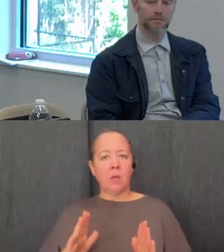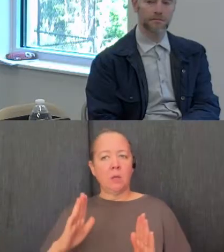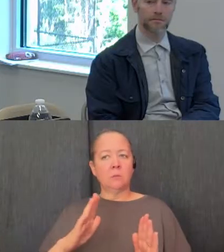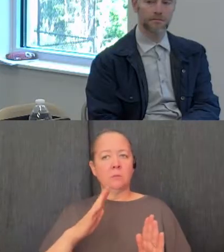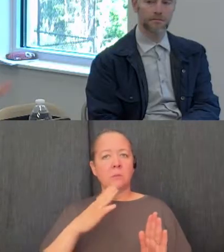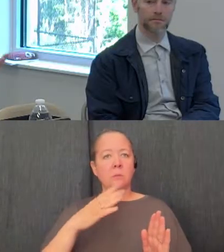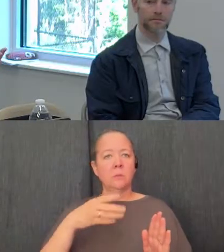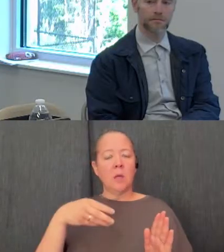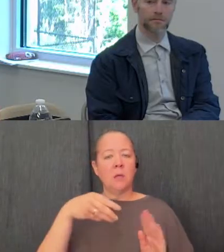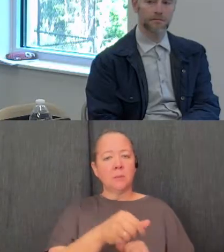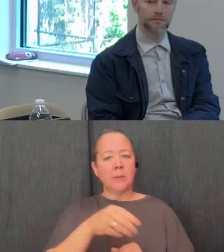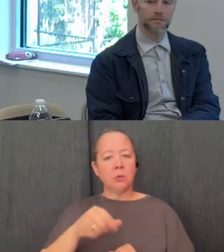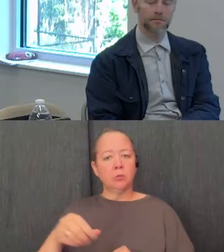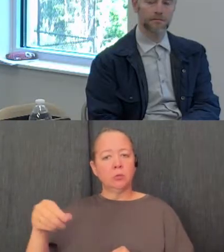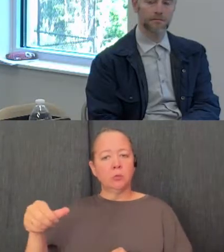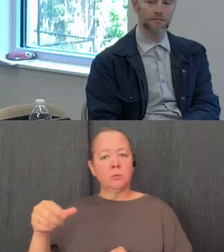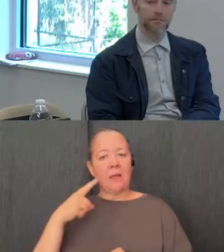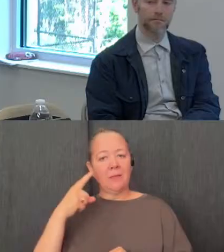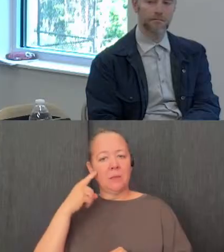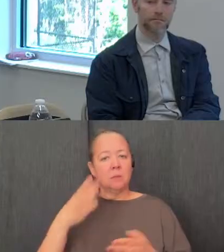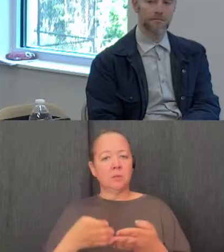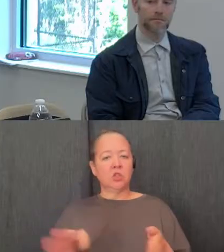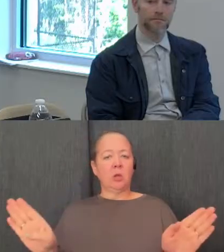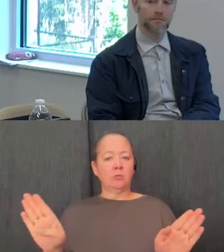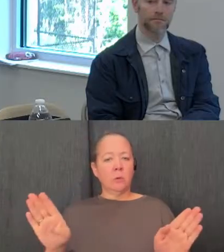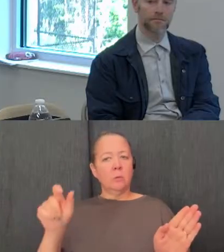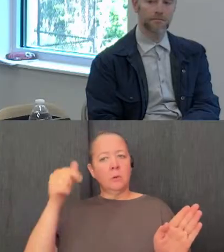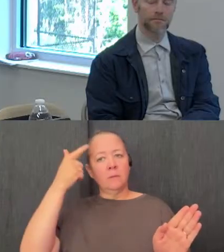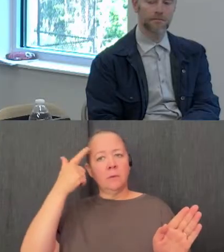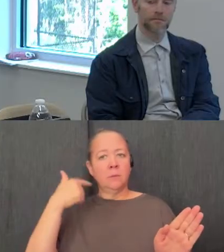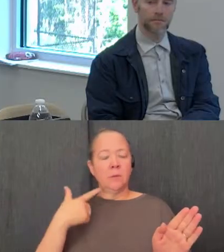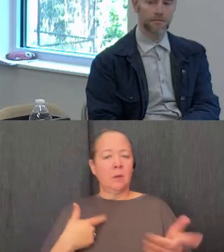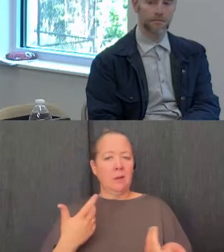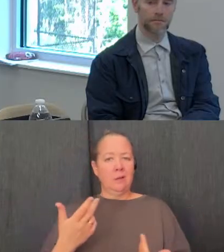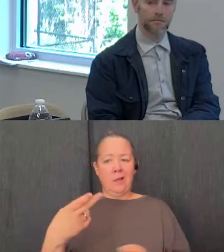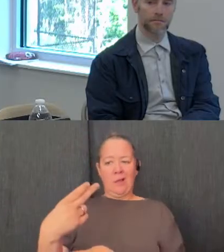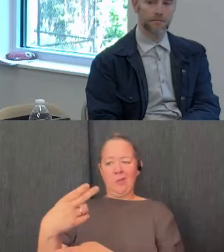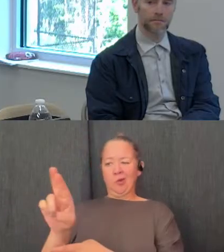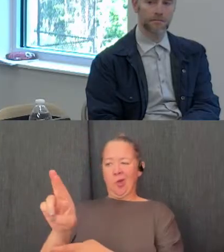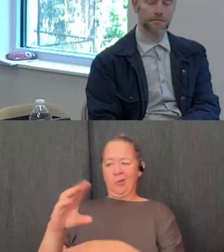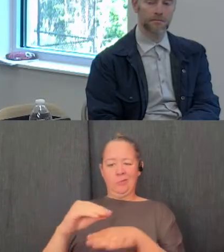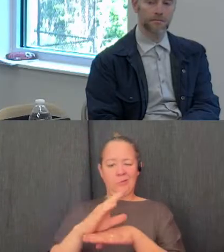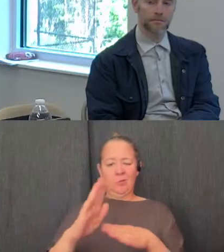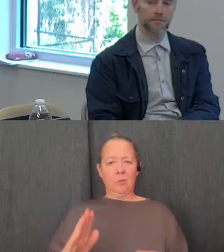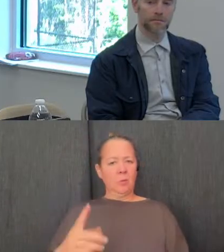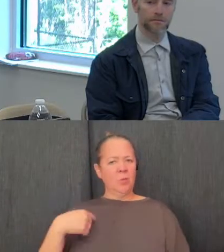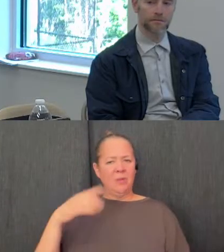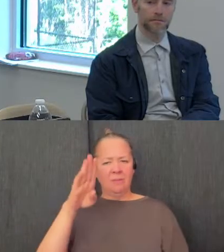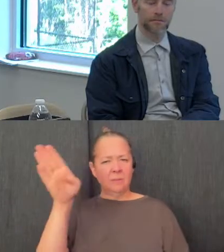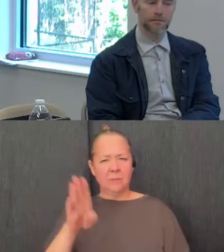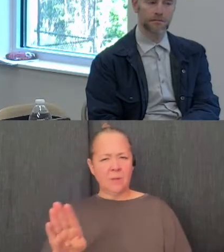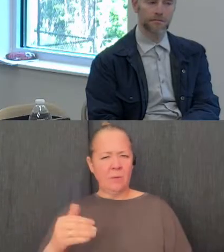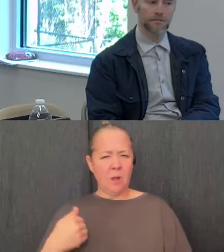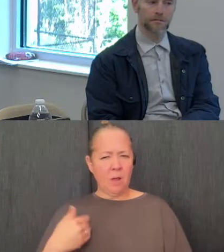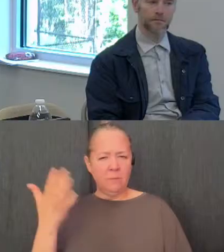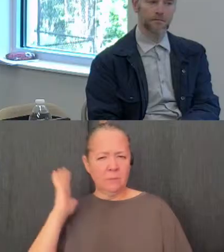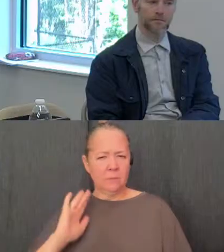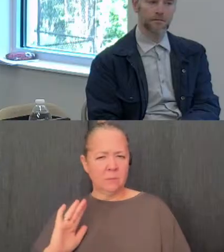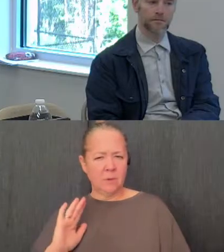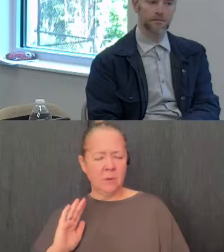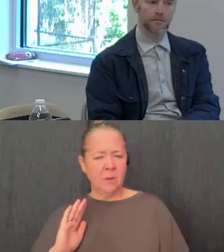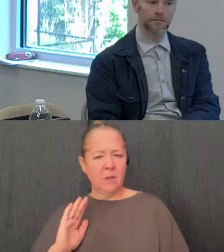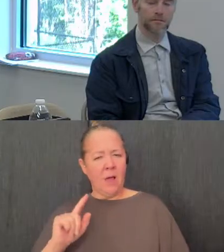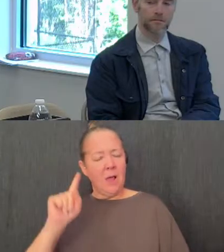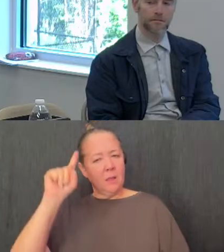government area, again, an HR consultant, we never had that. I think some of these things should be looked at